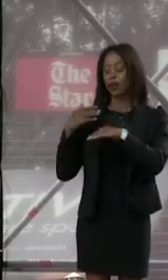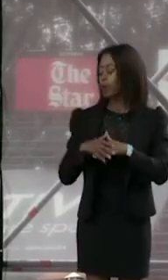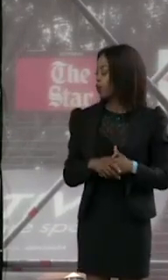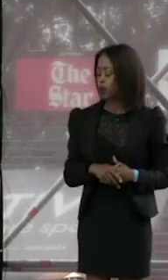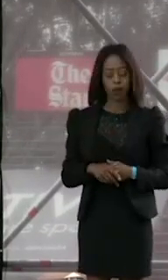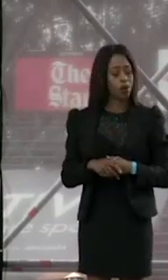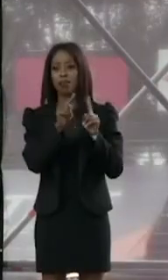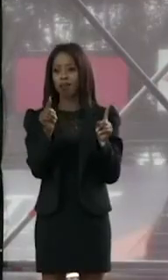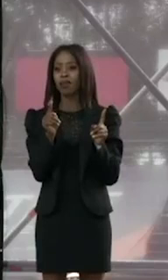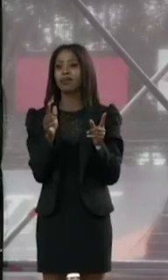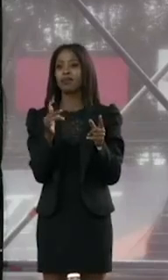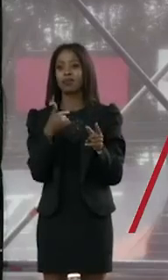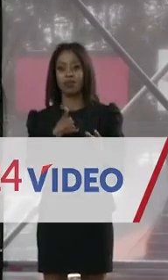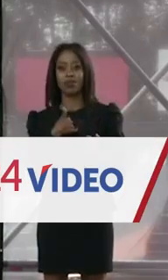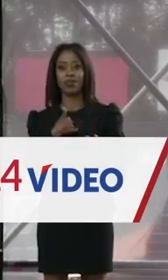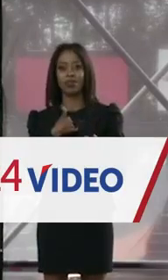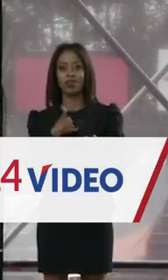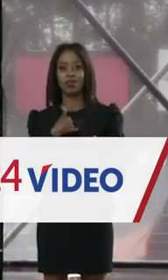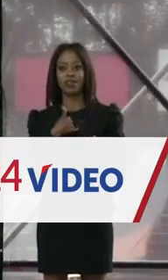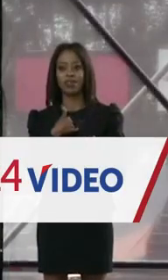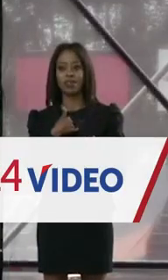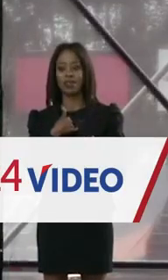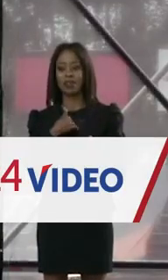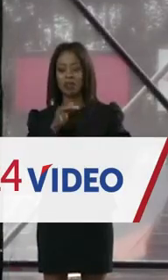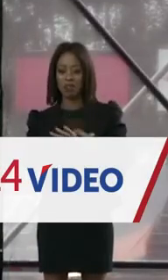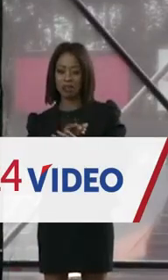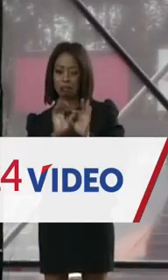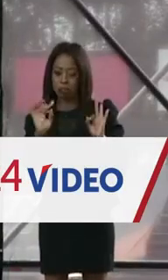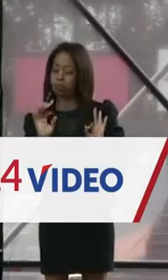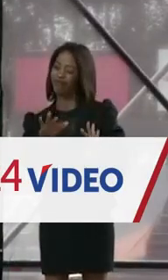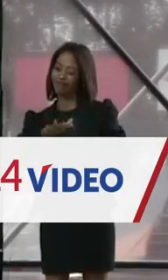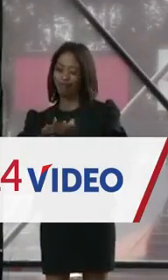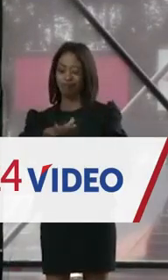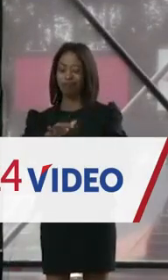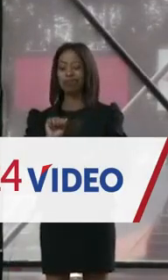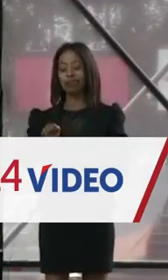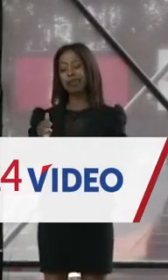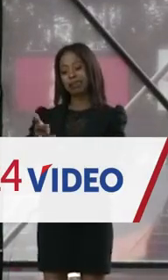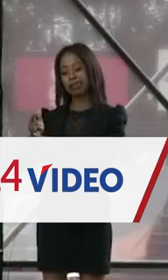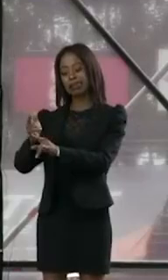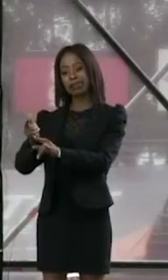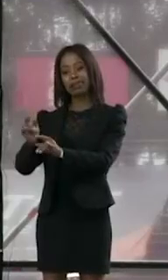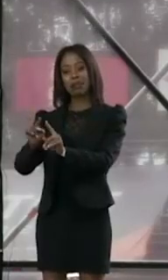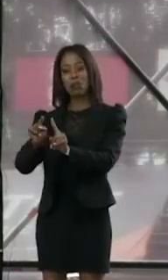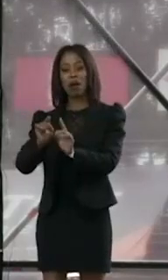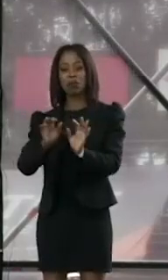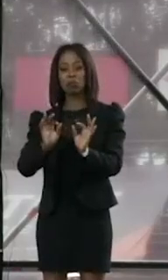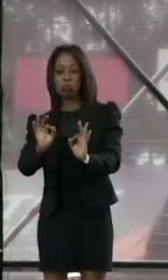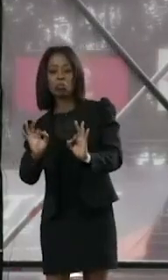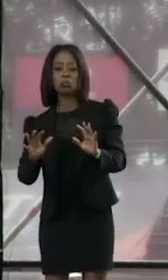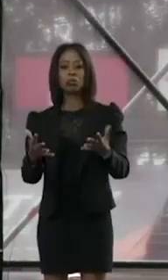low. Me and him were not on the greatest of terms, even though we were speaking. And one of the things